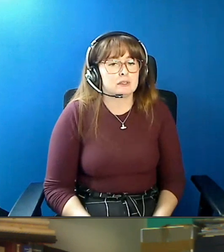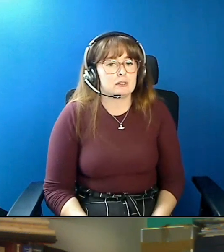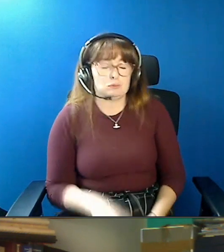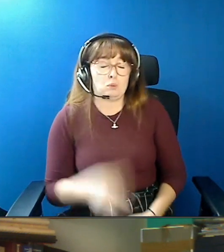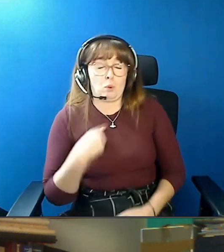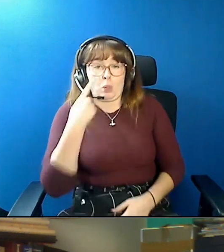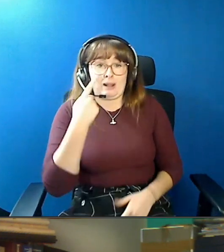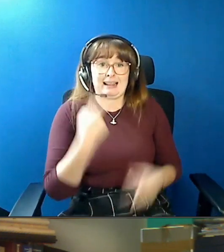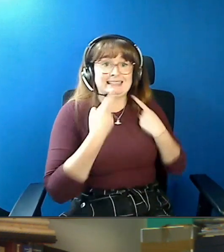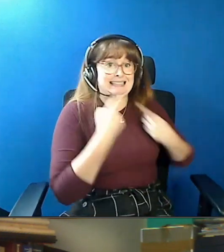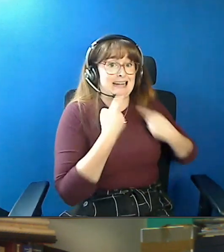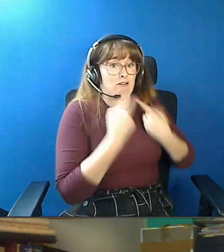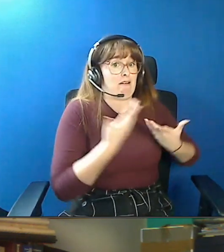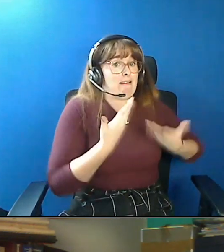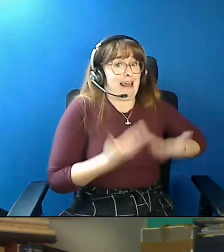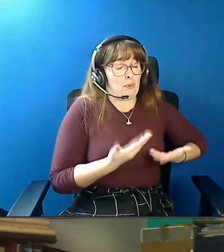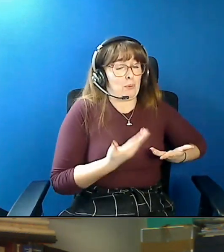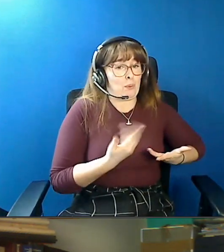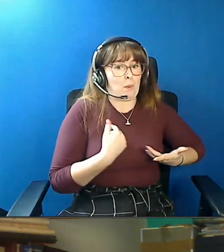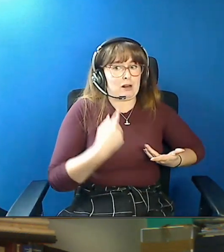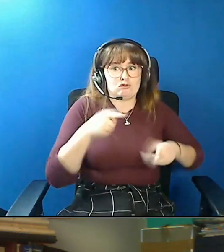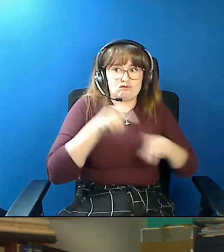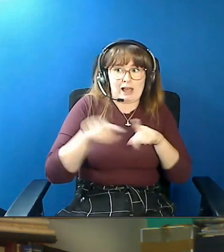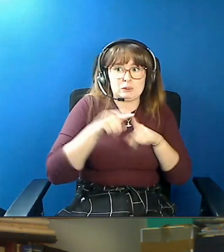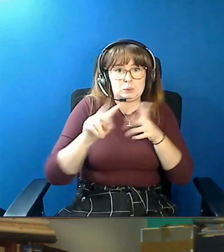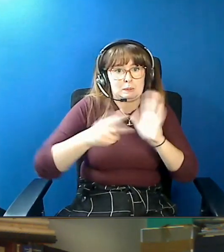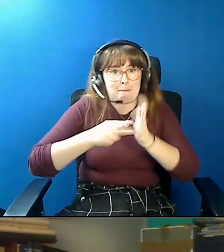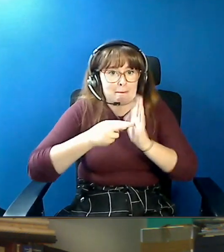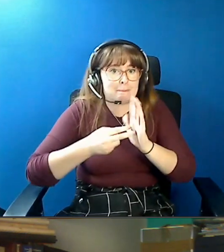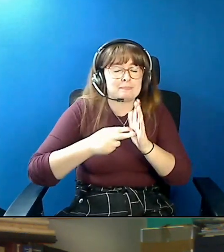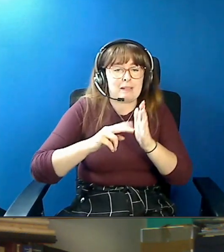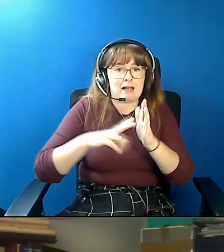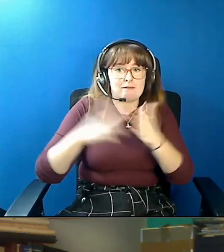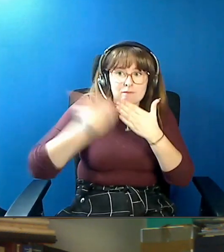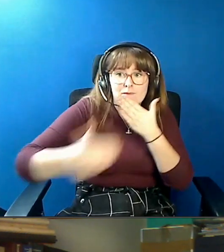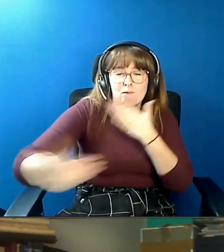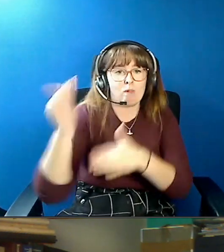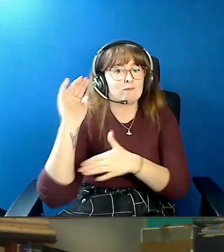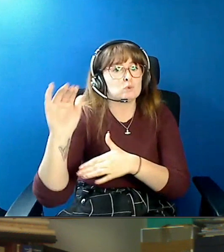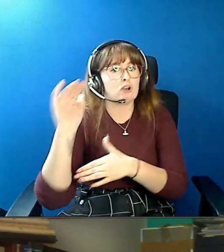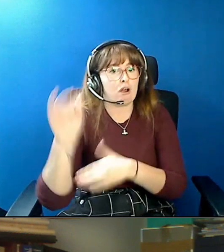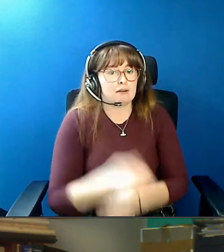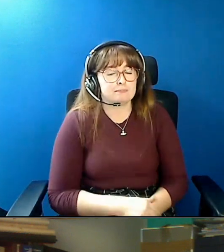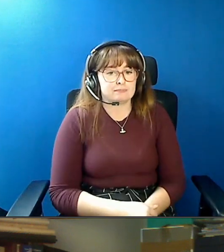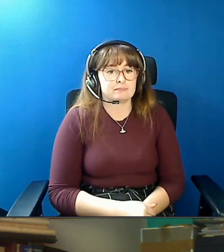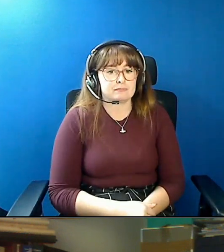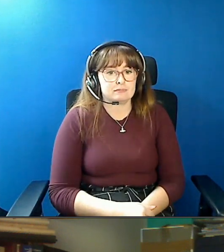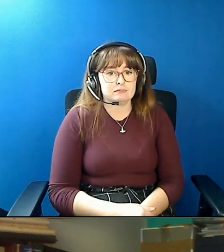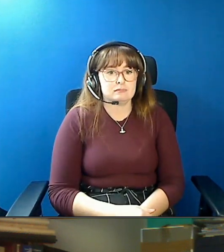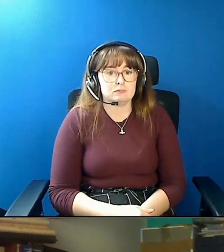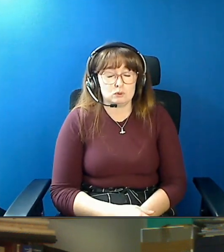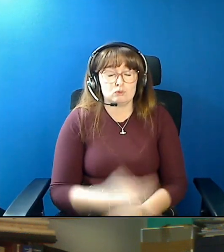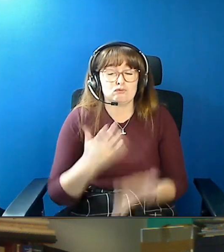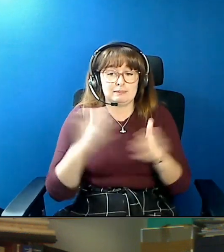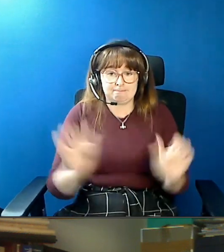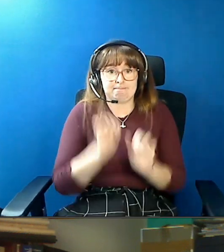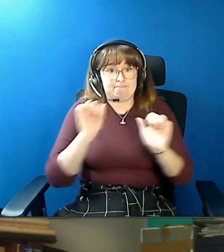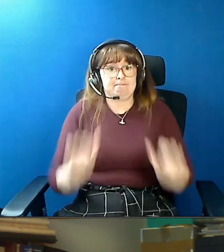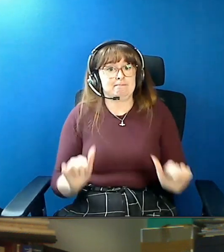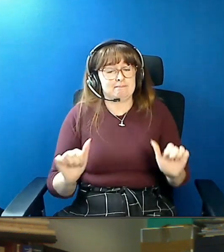stands now and being able to map out what your retrofit plans are. So again, that is all wrapped up. I mean, you